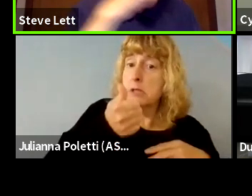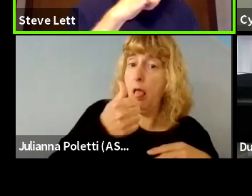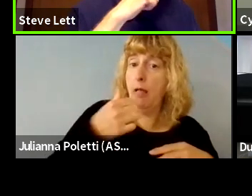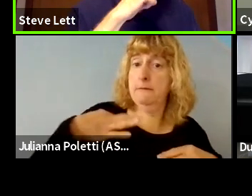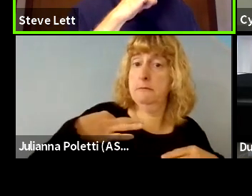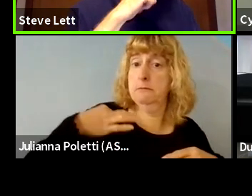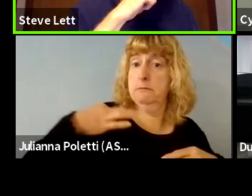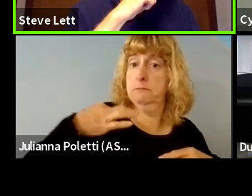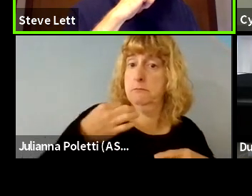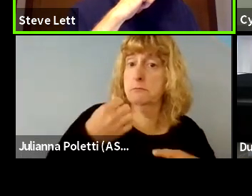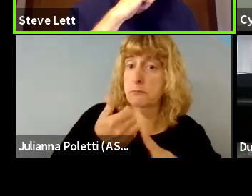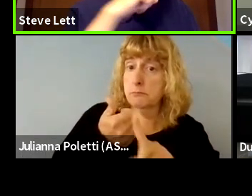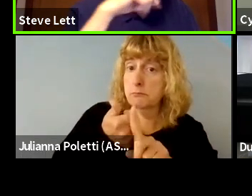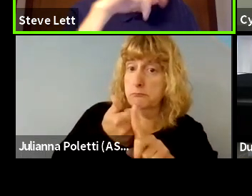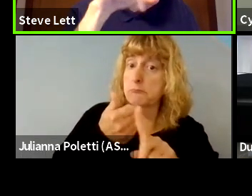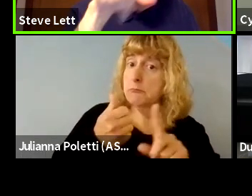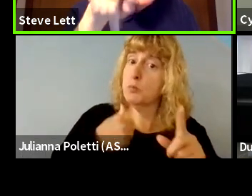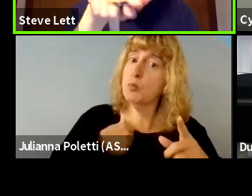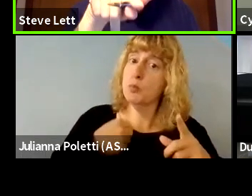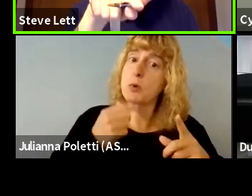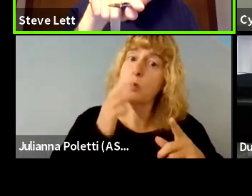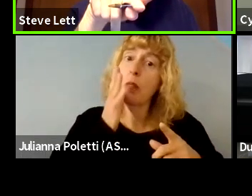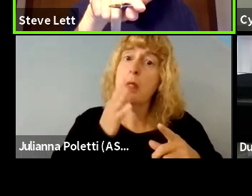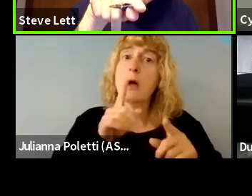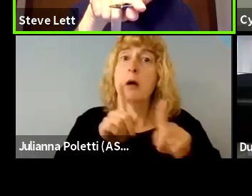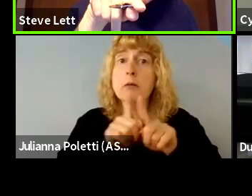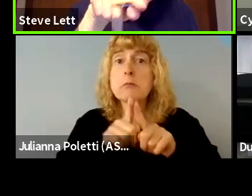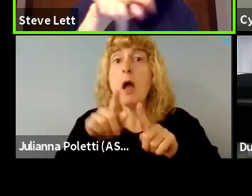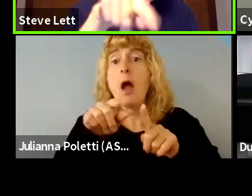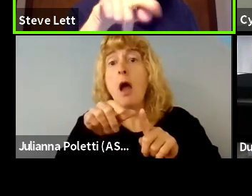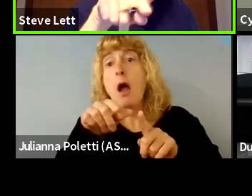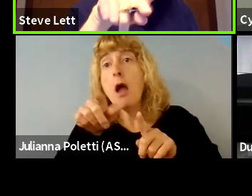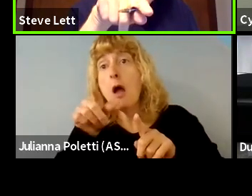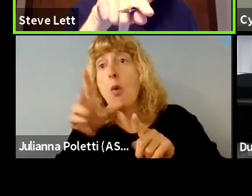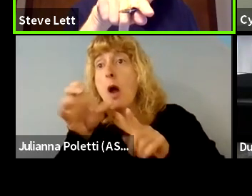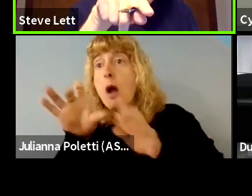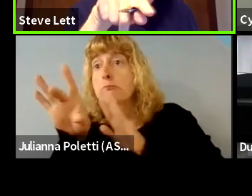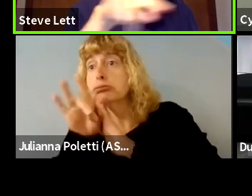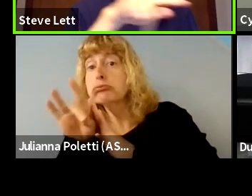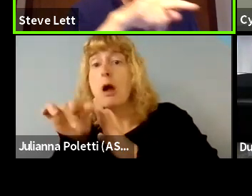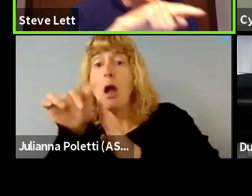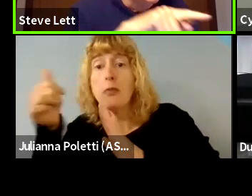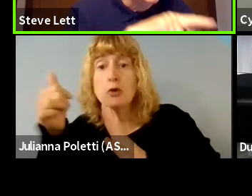other nominations when we get to there. We're not there yet.